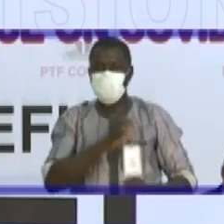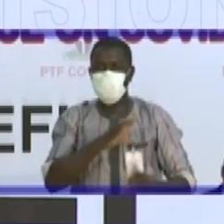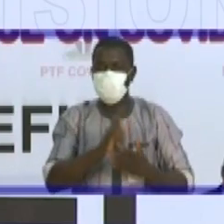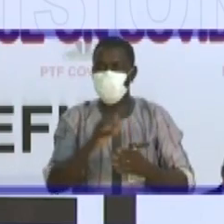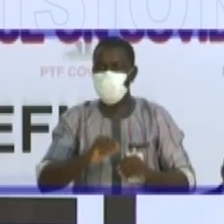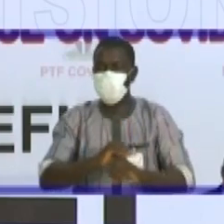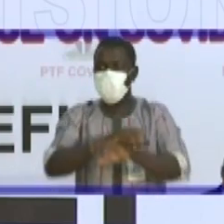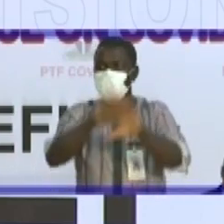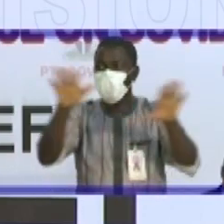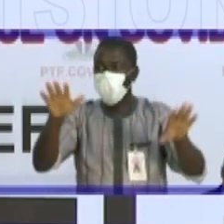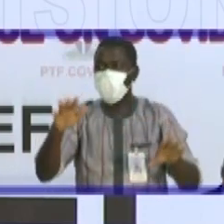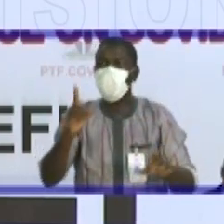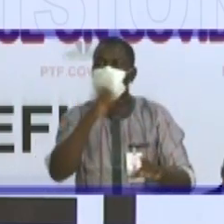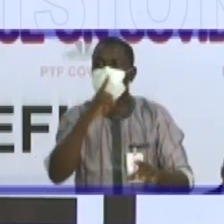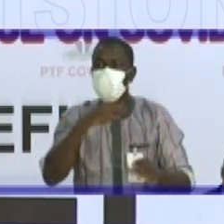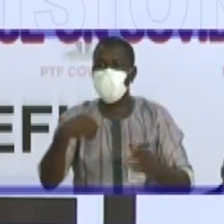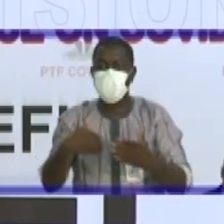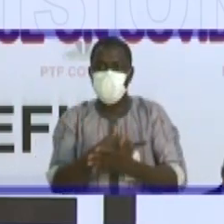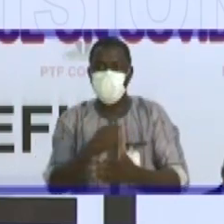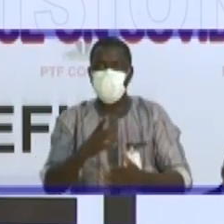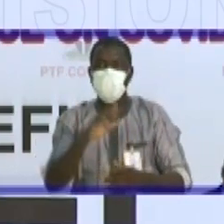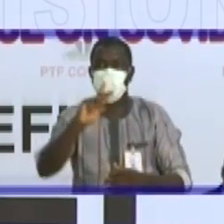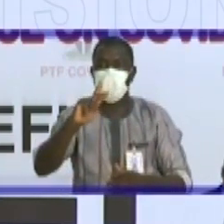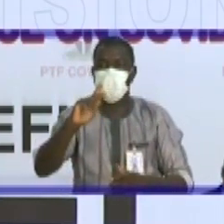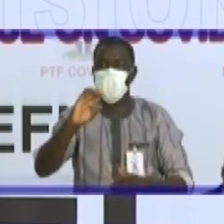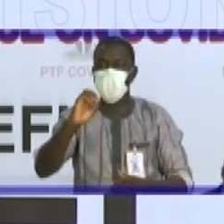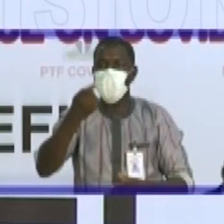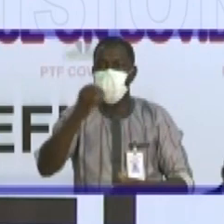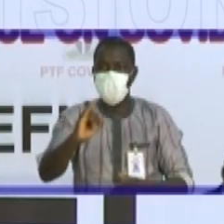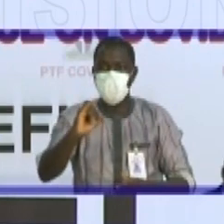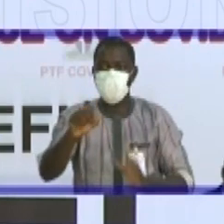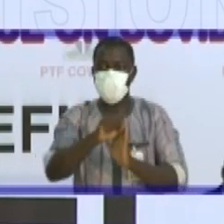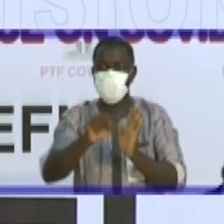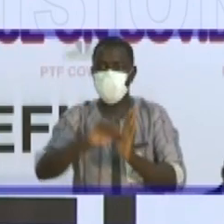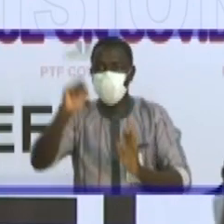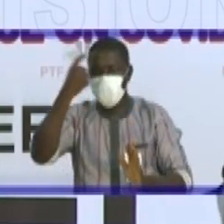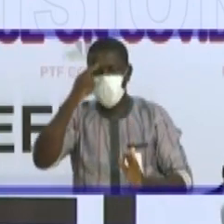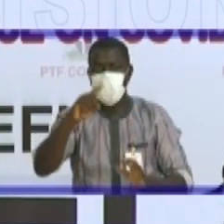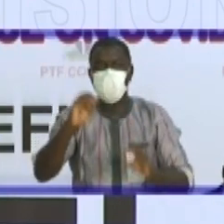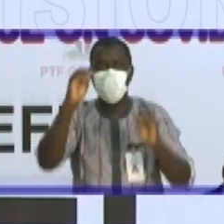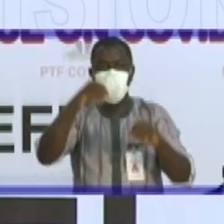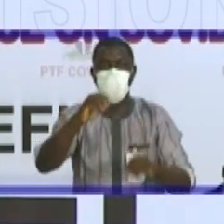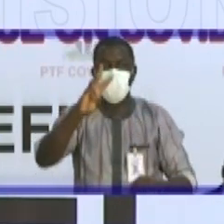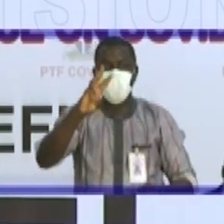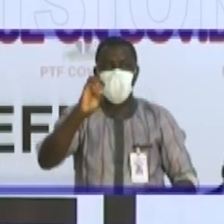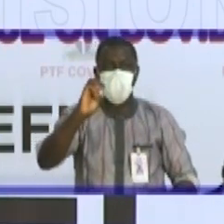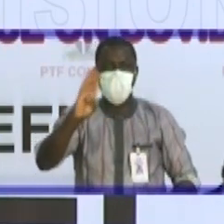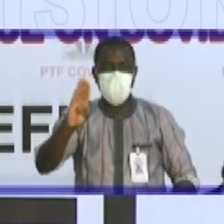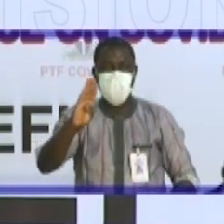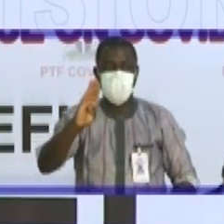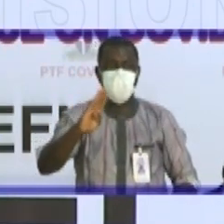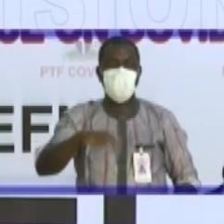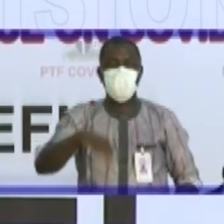Kogi Governor Yahaya Bello, and he puts the website